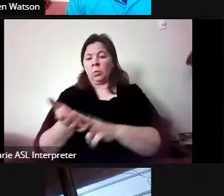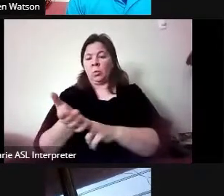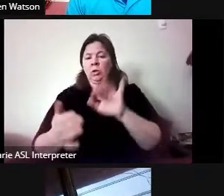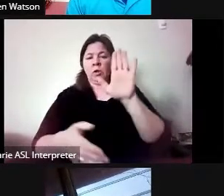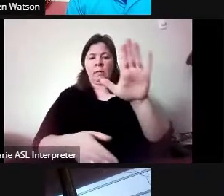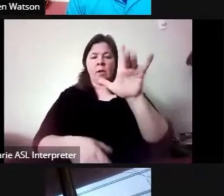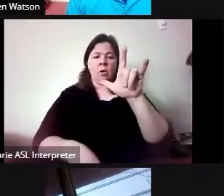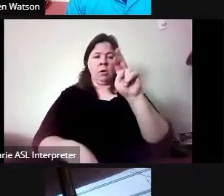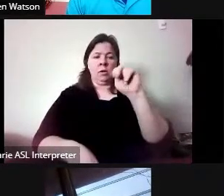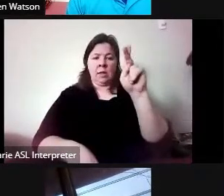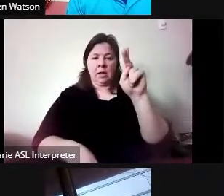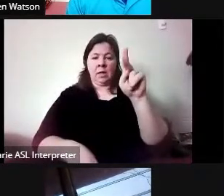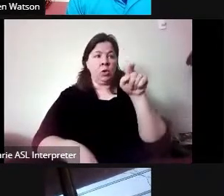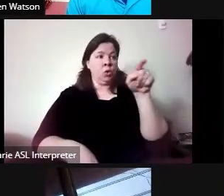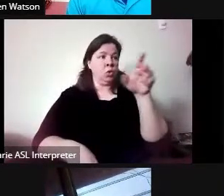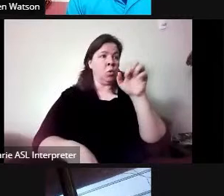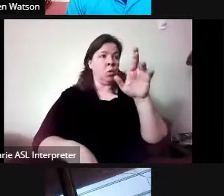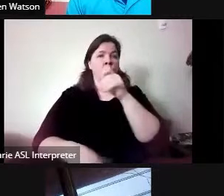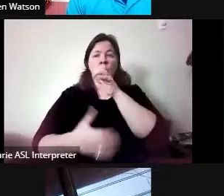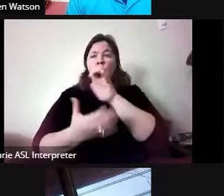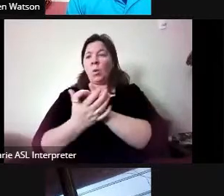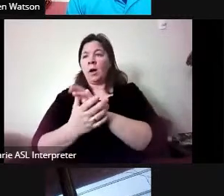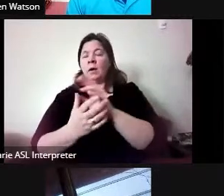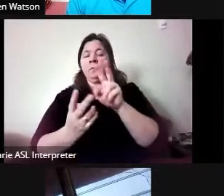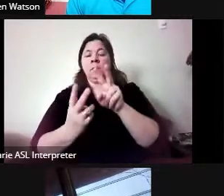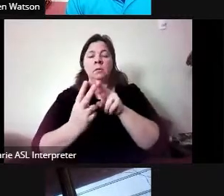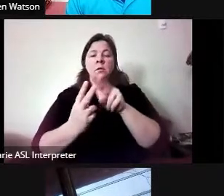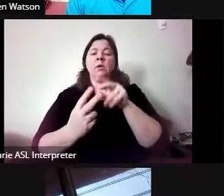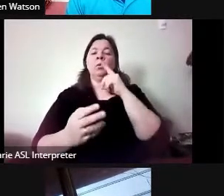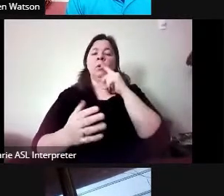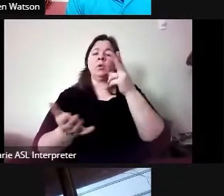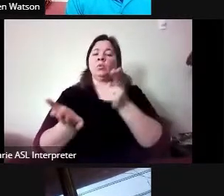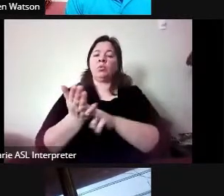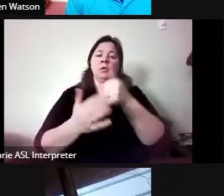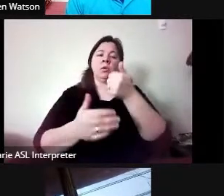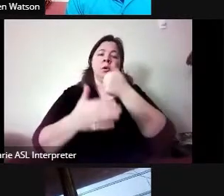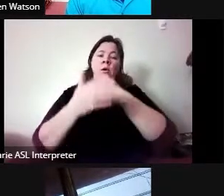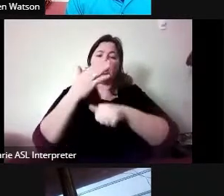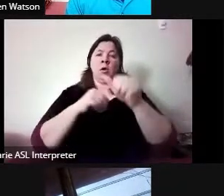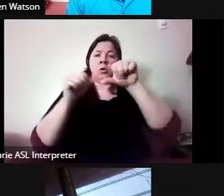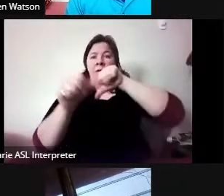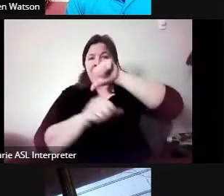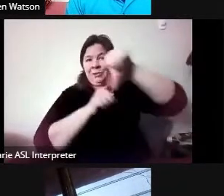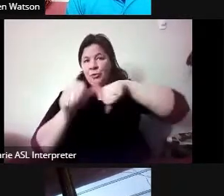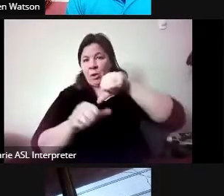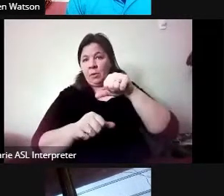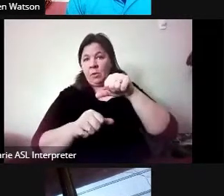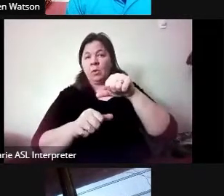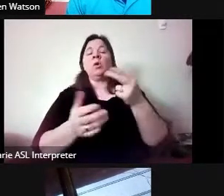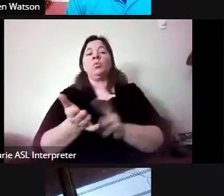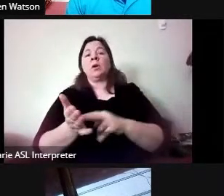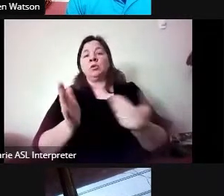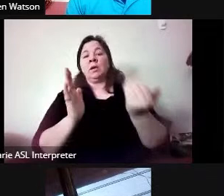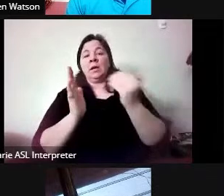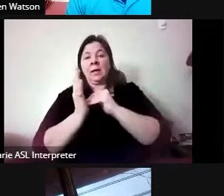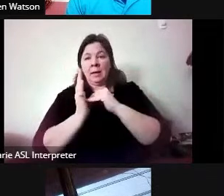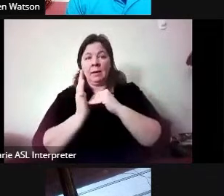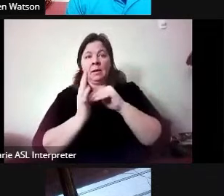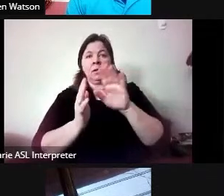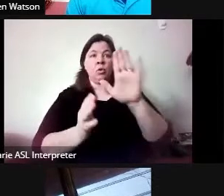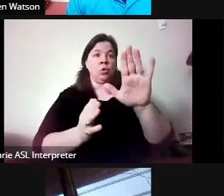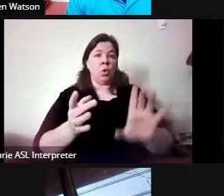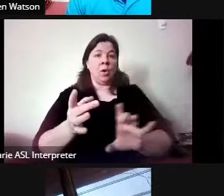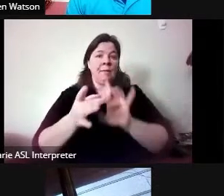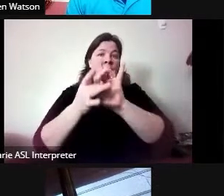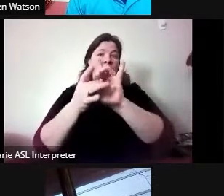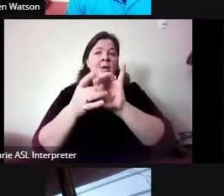wife, would register under each other. So you register one time under the person that invited you, and then you get your link